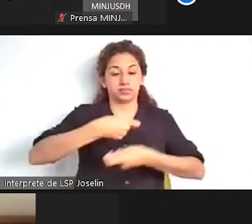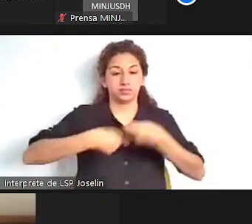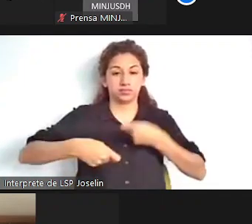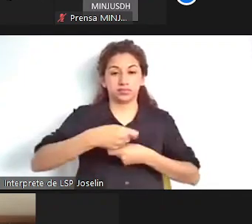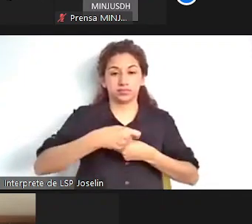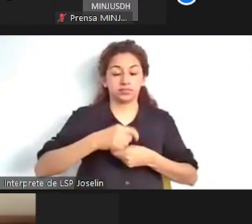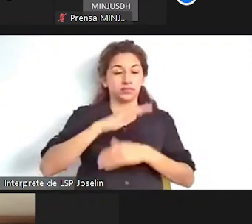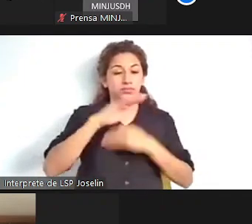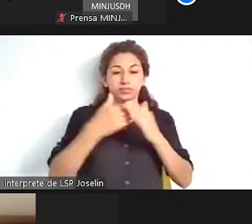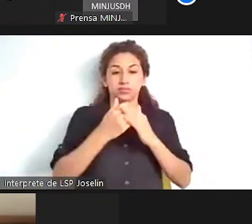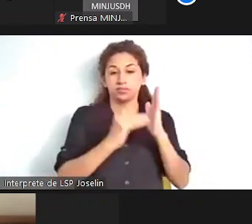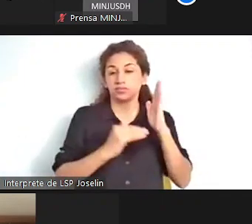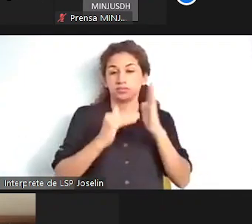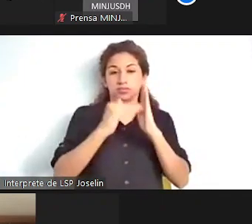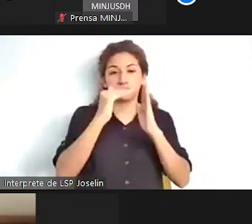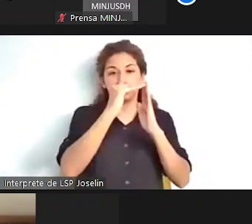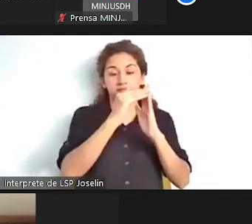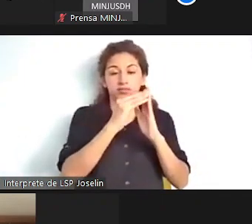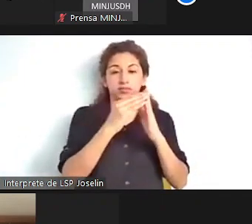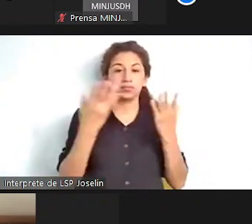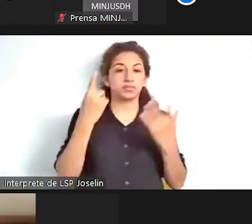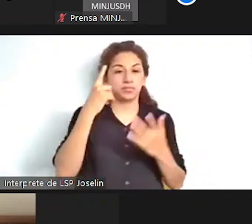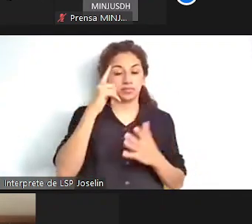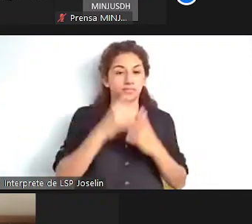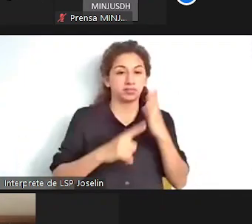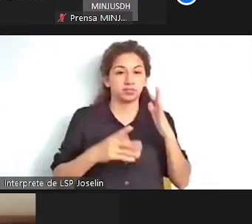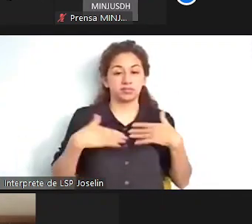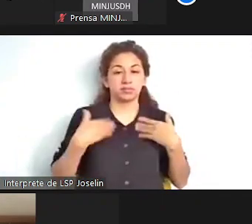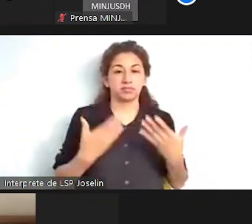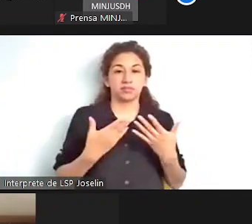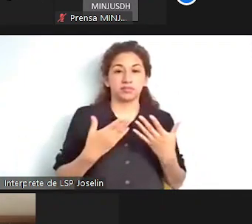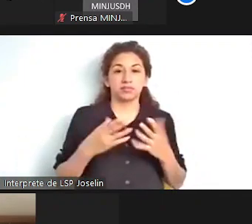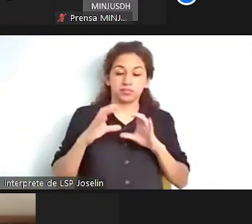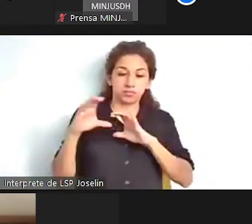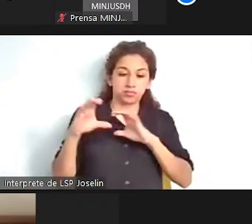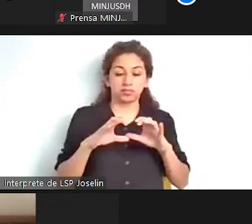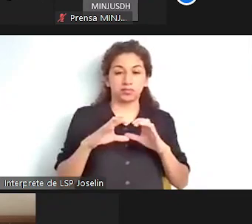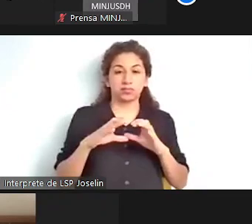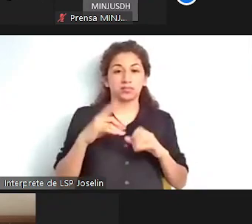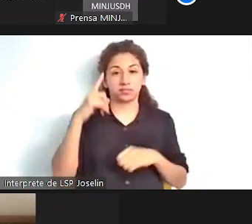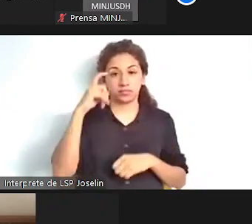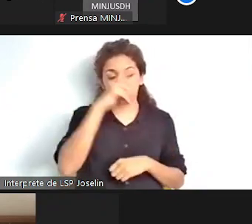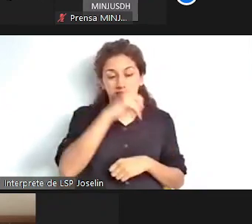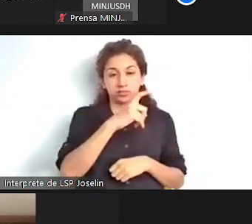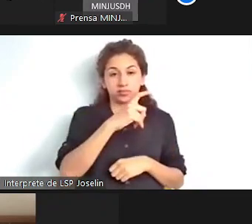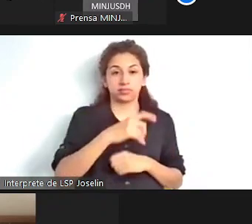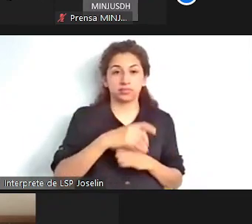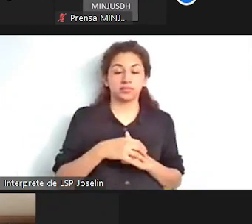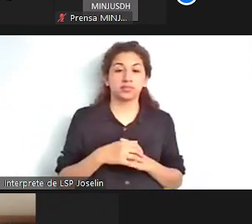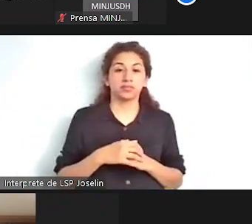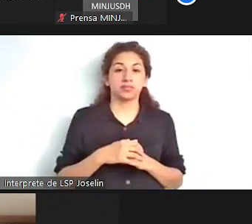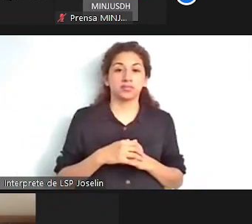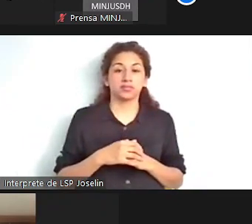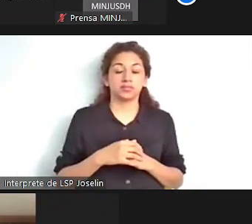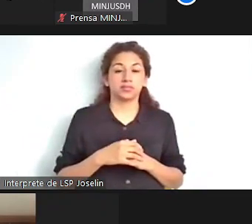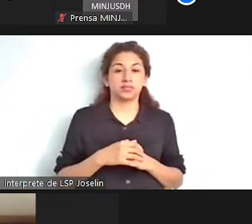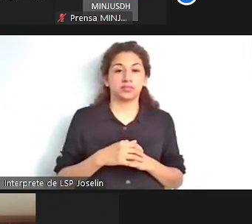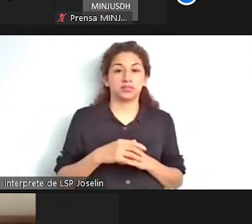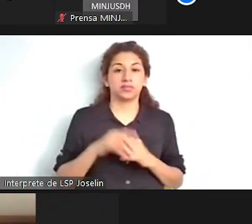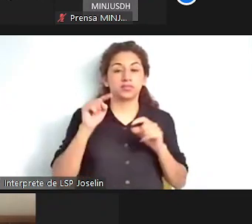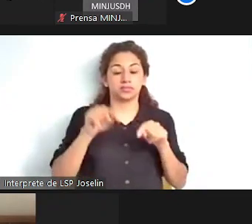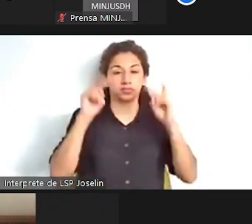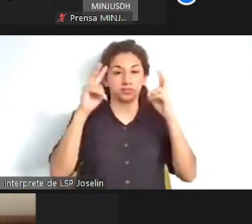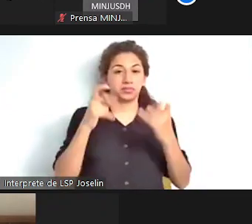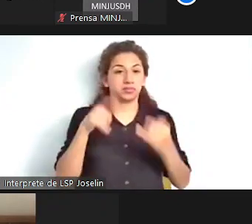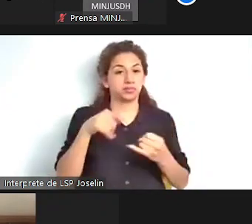concrete difficulties that may arise in this regard these would be my concrete proposals and suggestions thank